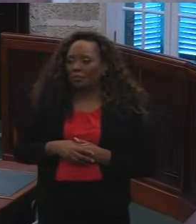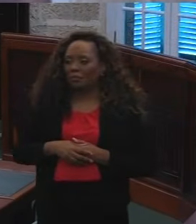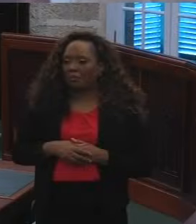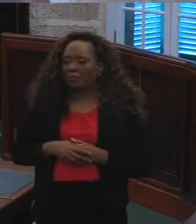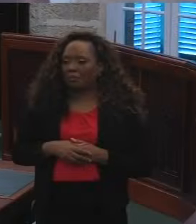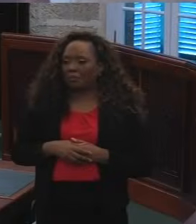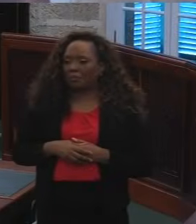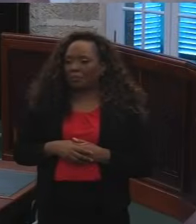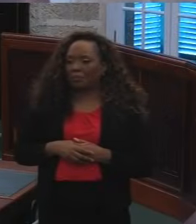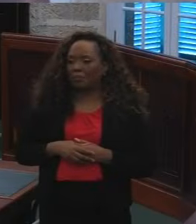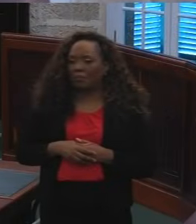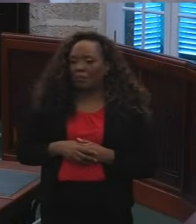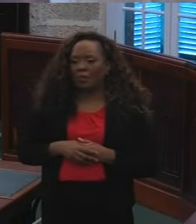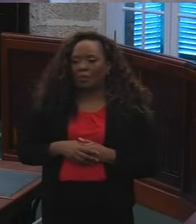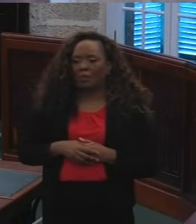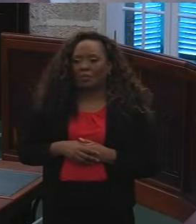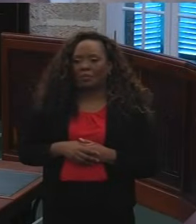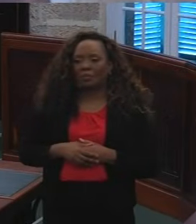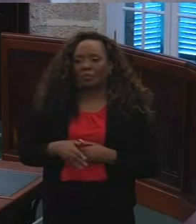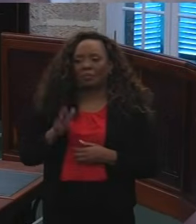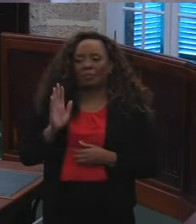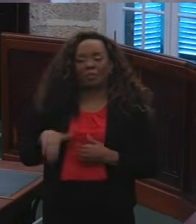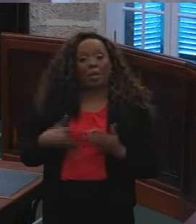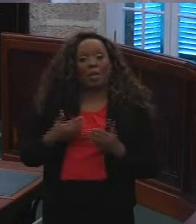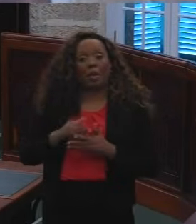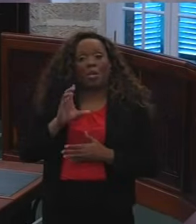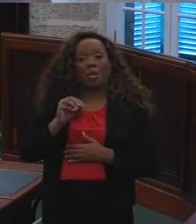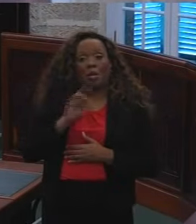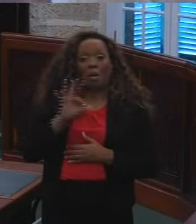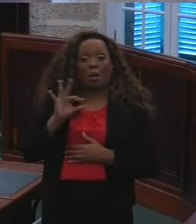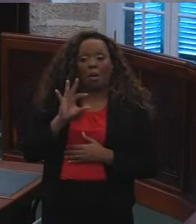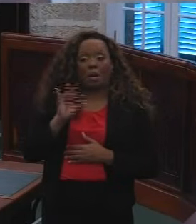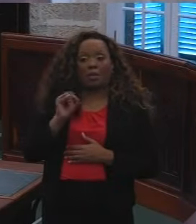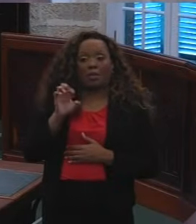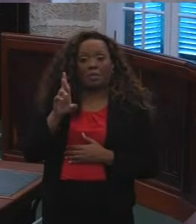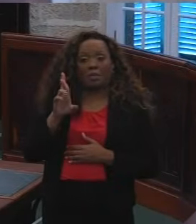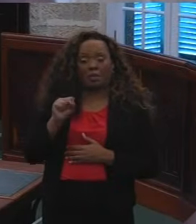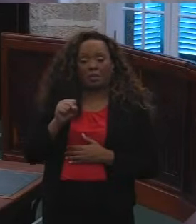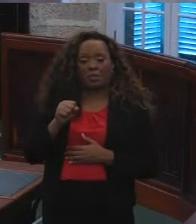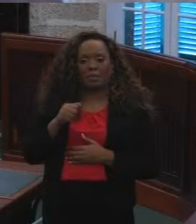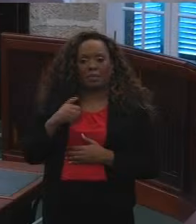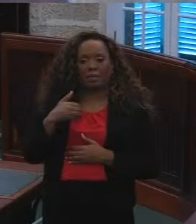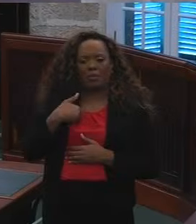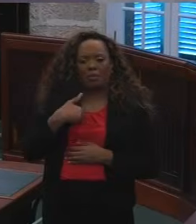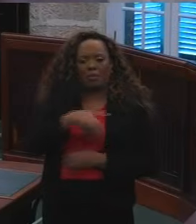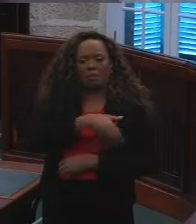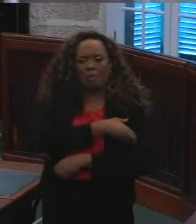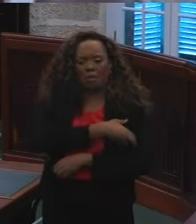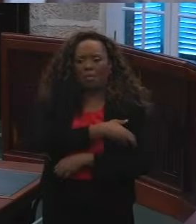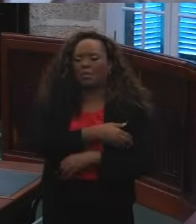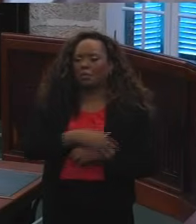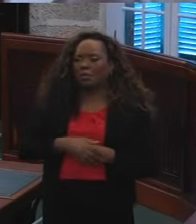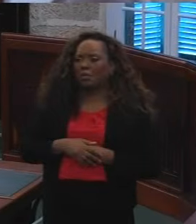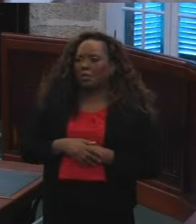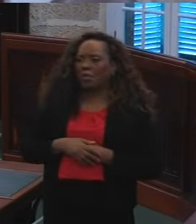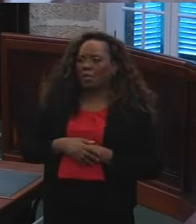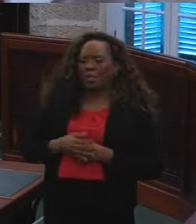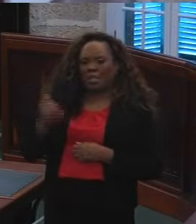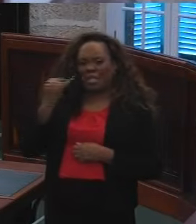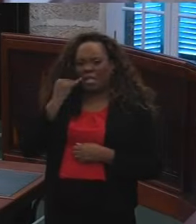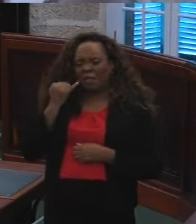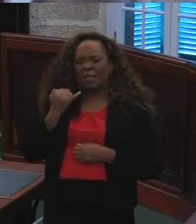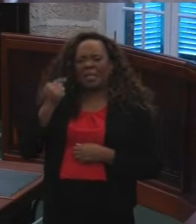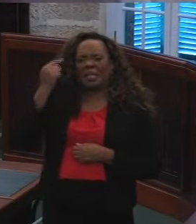empowered. These are officers that are empowered to investigate, enter premises, interview relevant